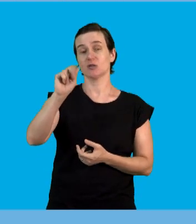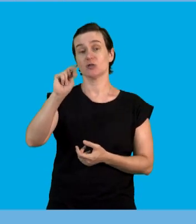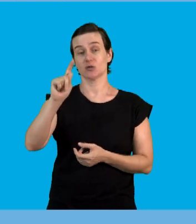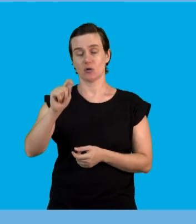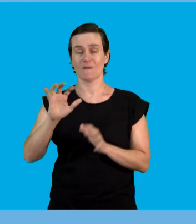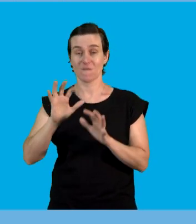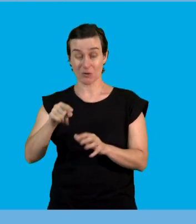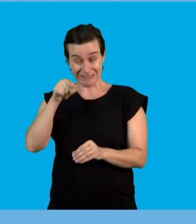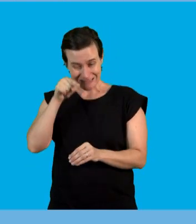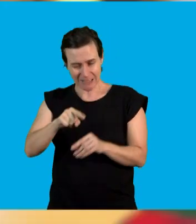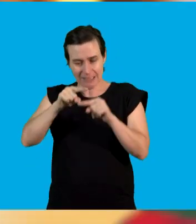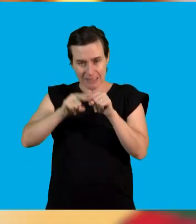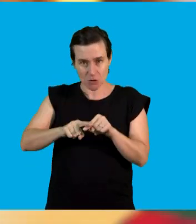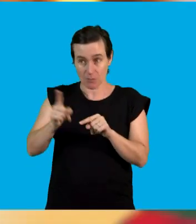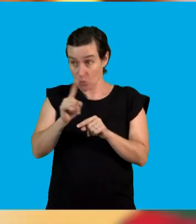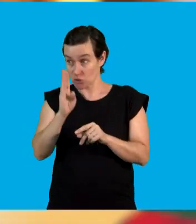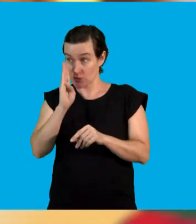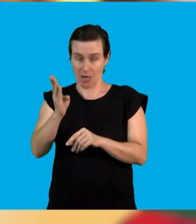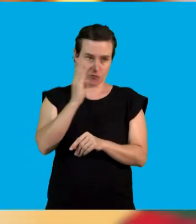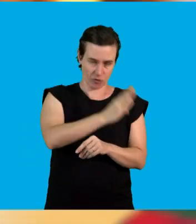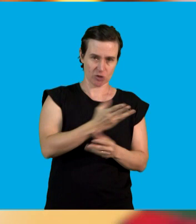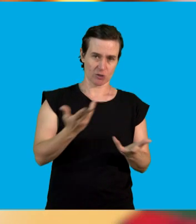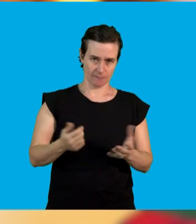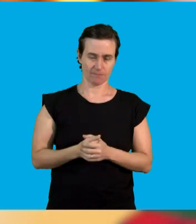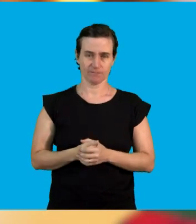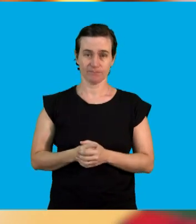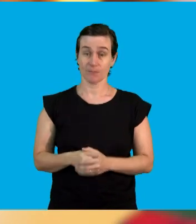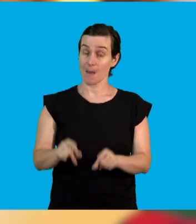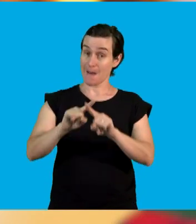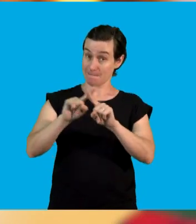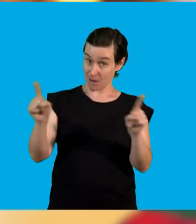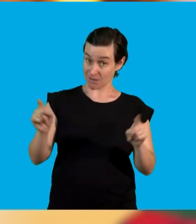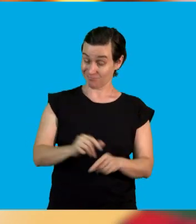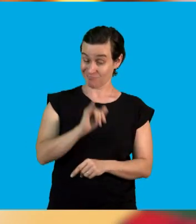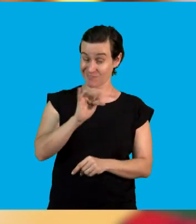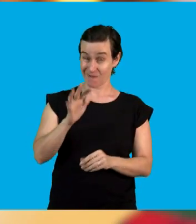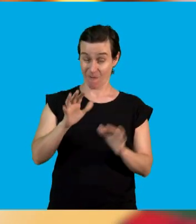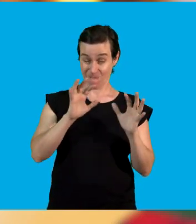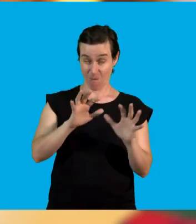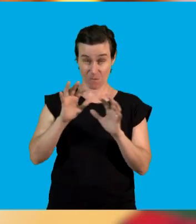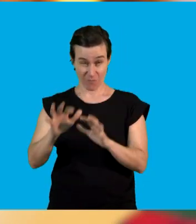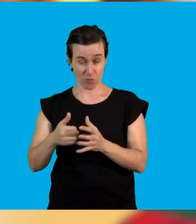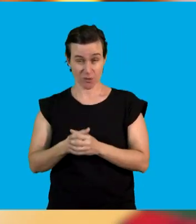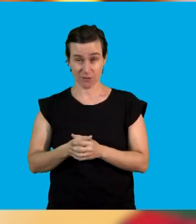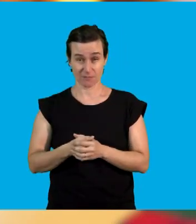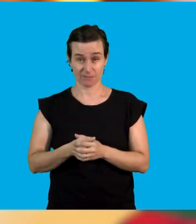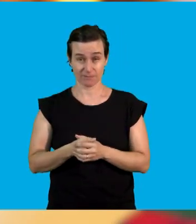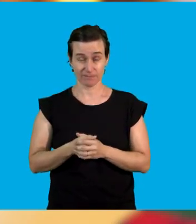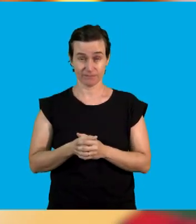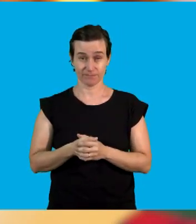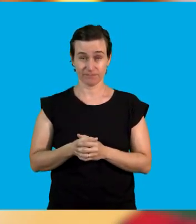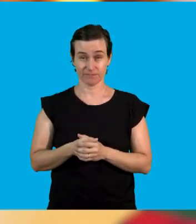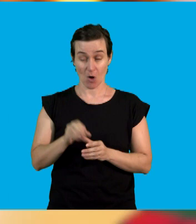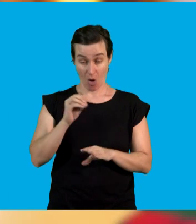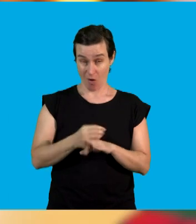the direction of that object in which it will be taking. However, should those forces, those number of forces acted